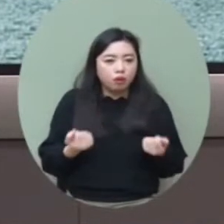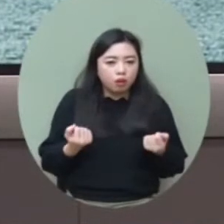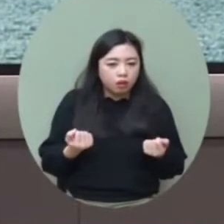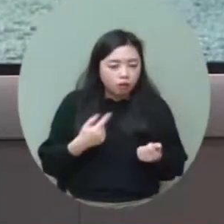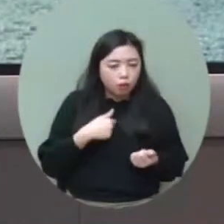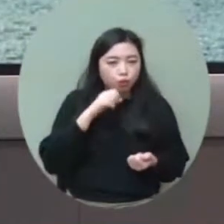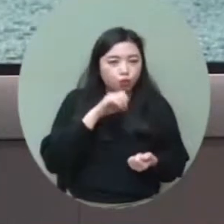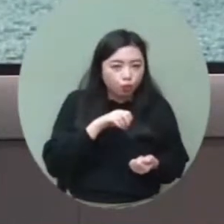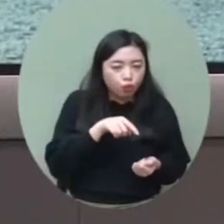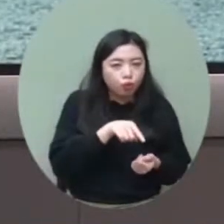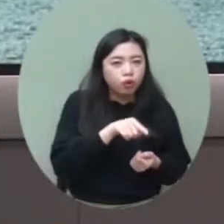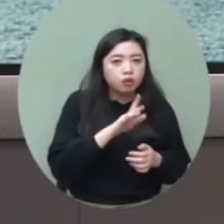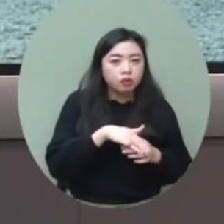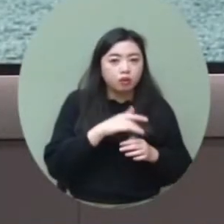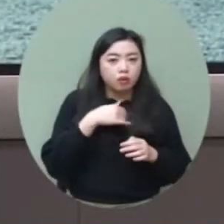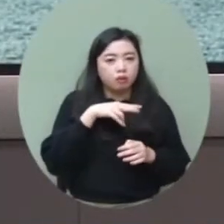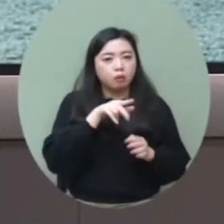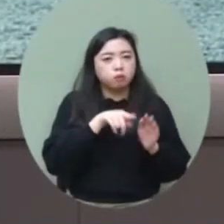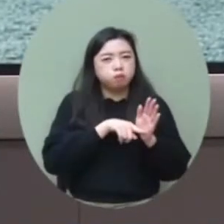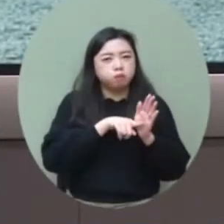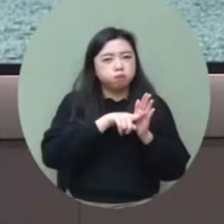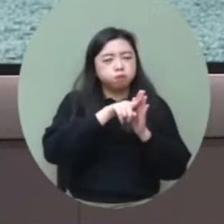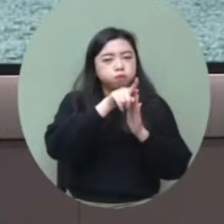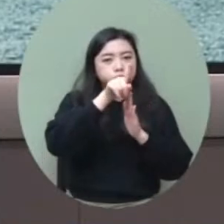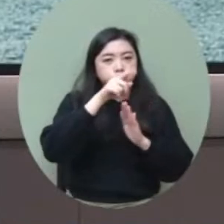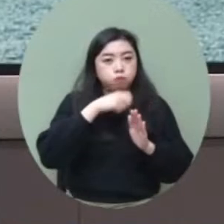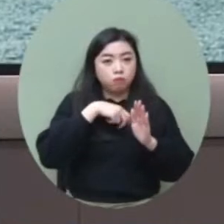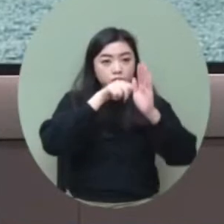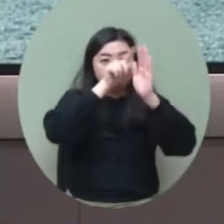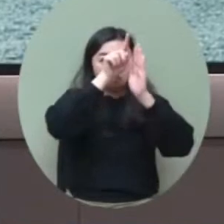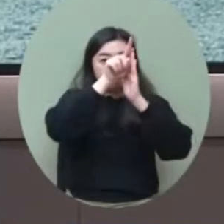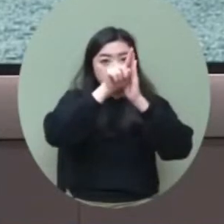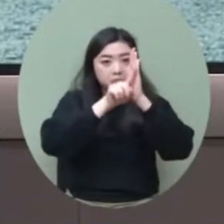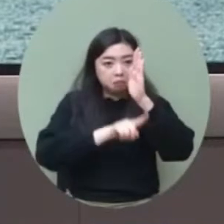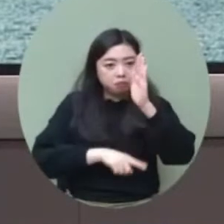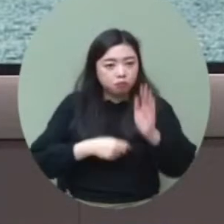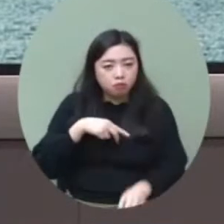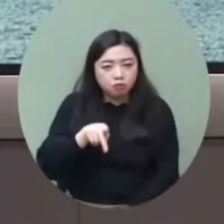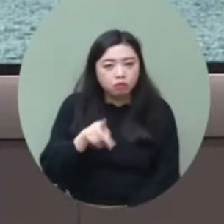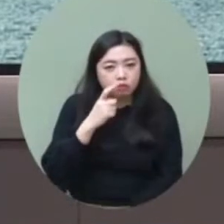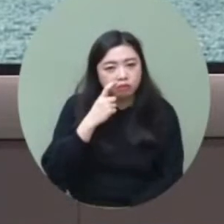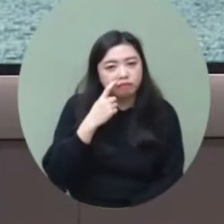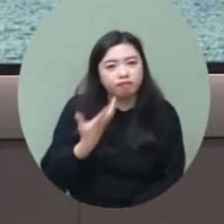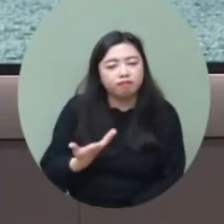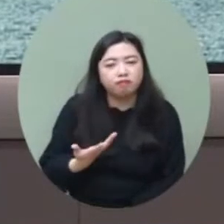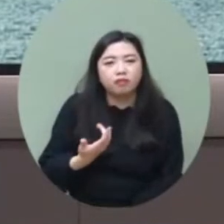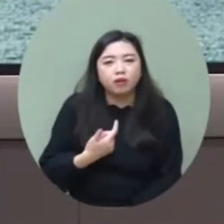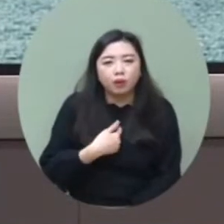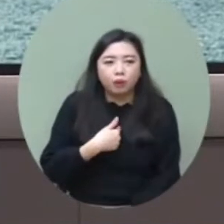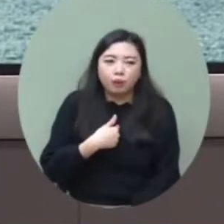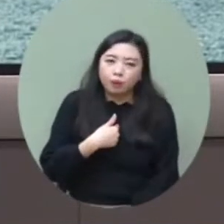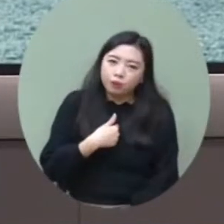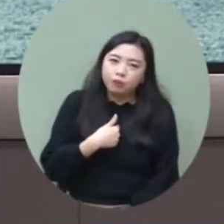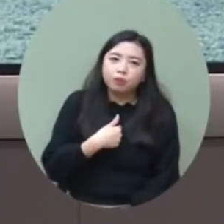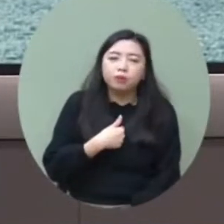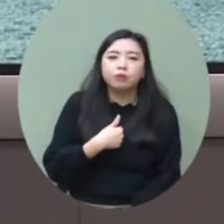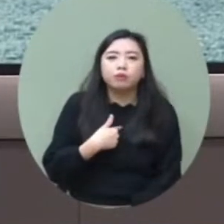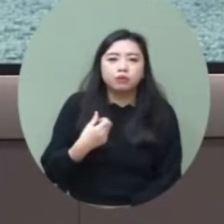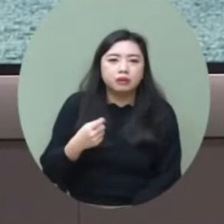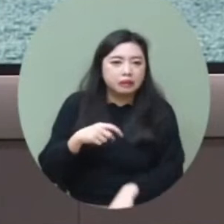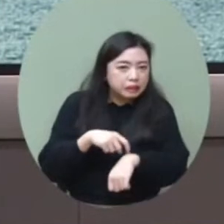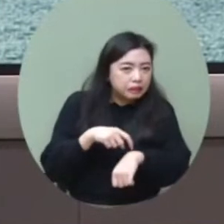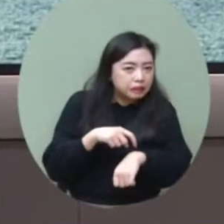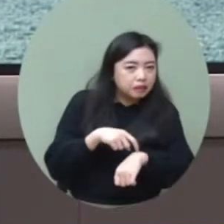I offered some approximate statistics. We are yet to see a downward trend. So